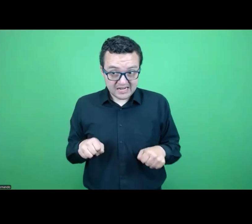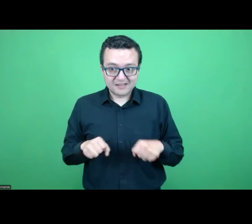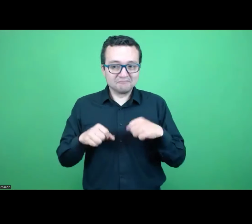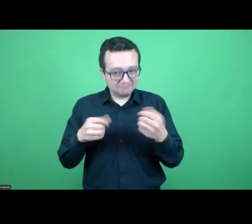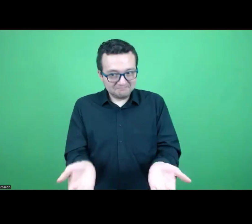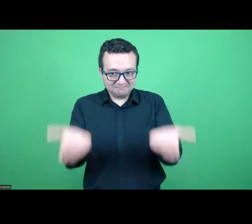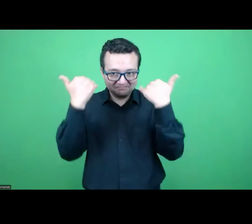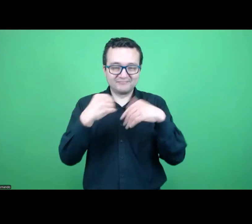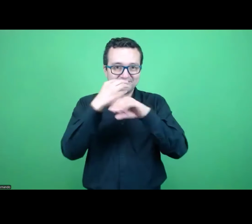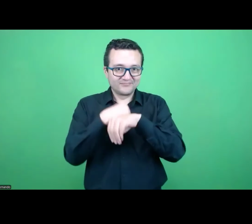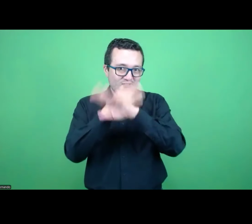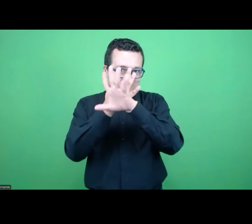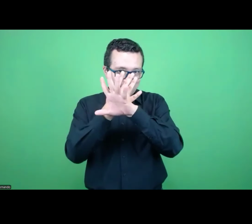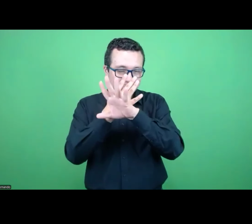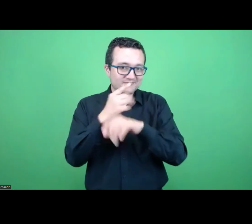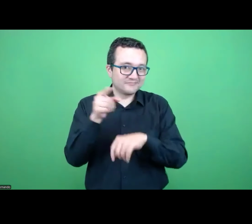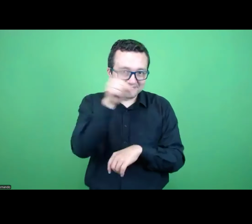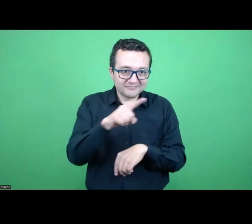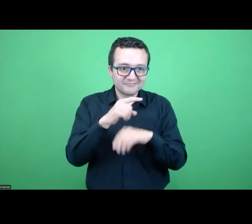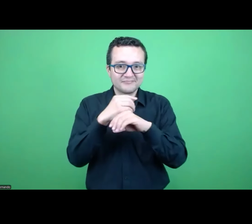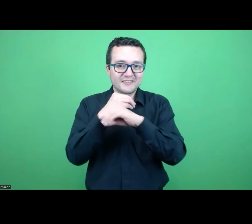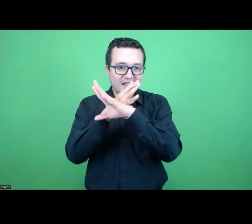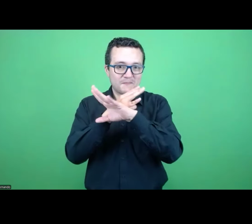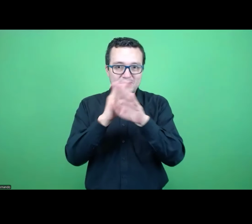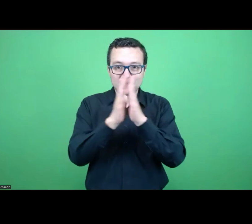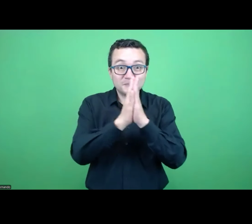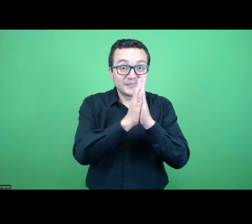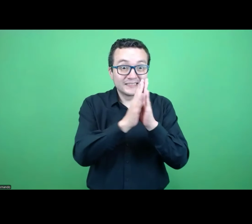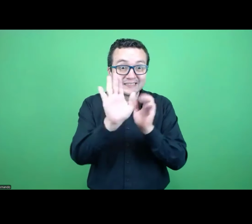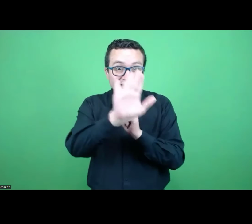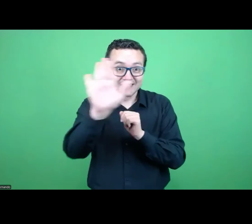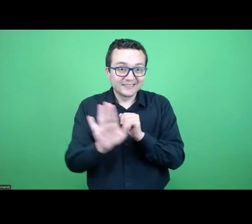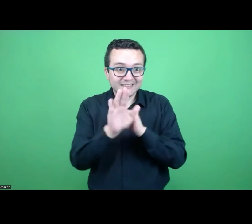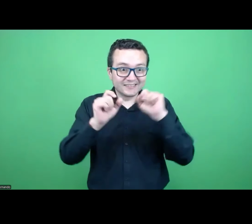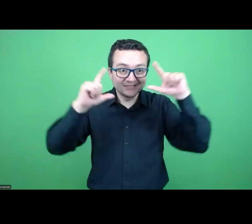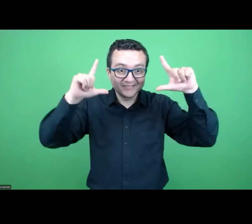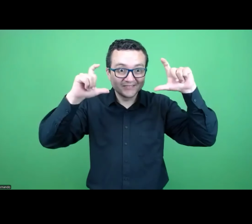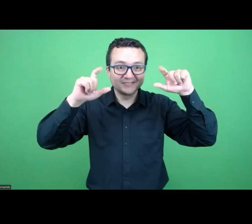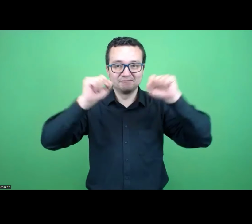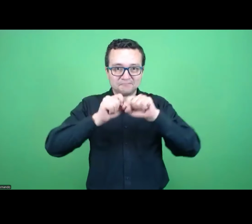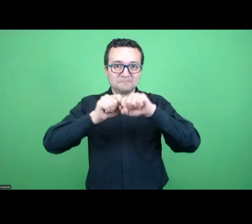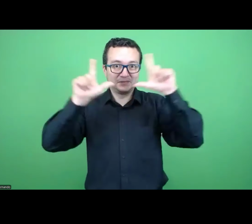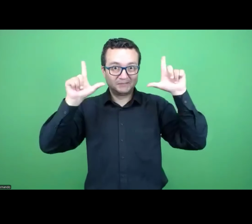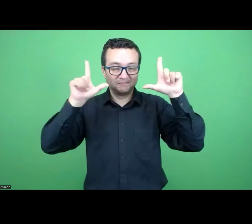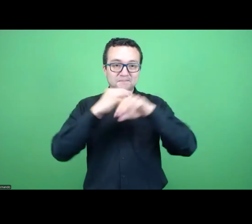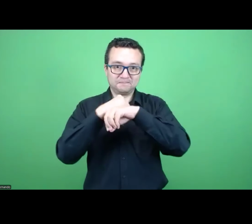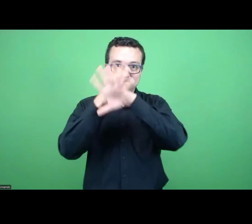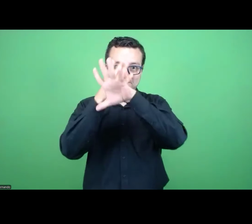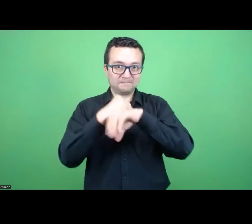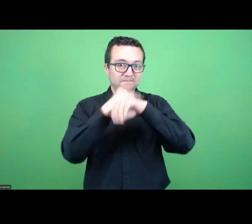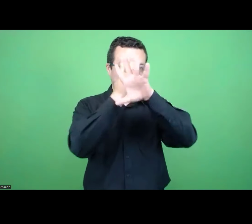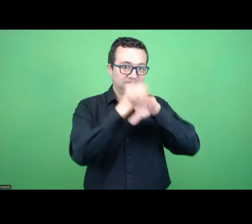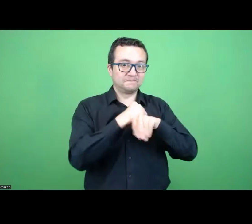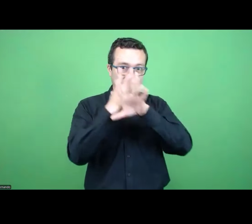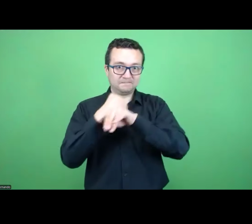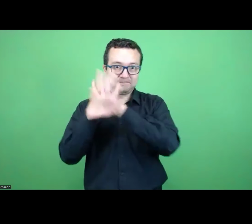we will take a photo and then take a very quick break and rejoin at